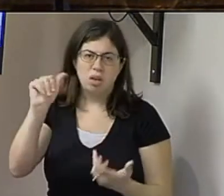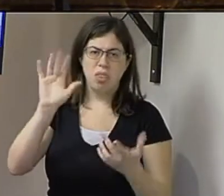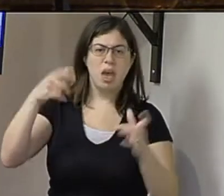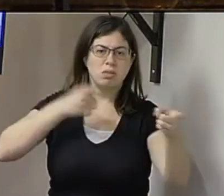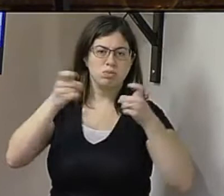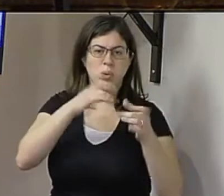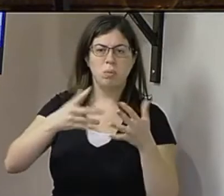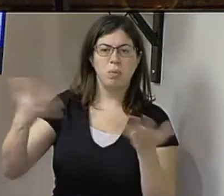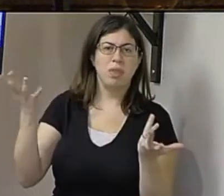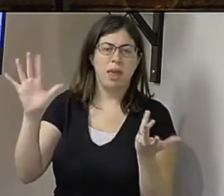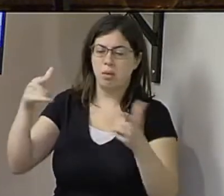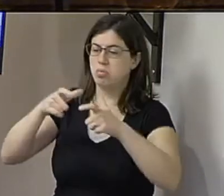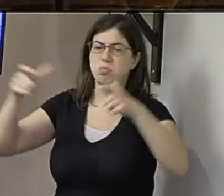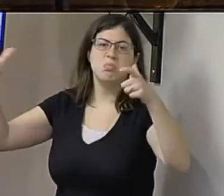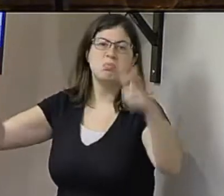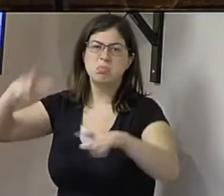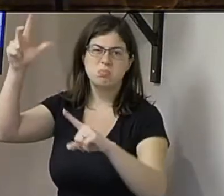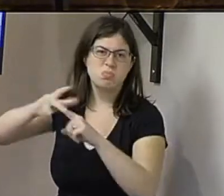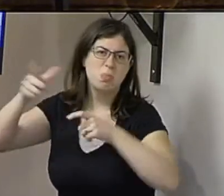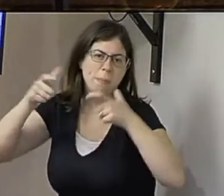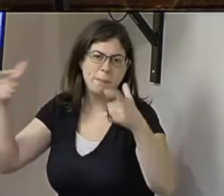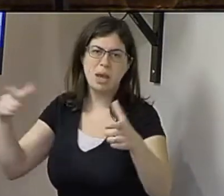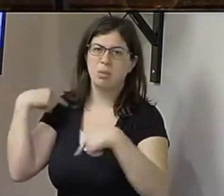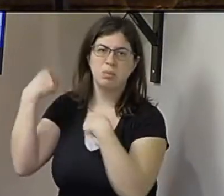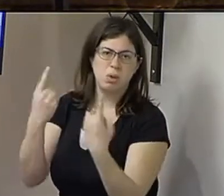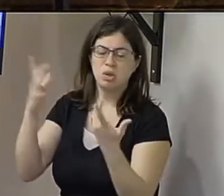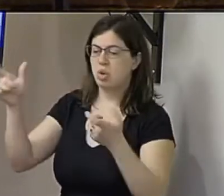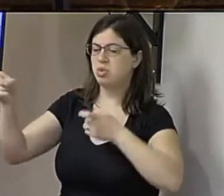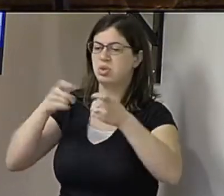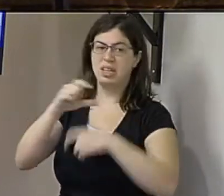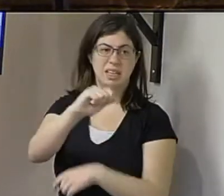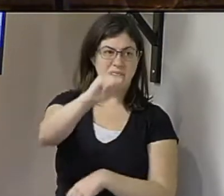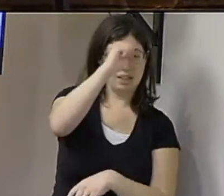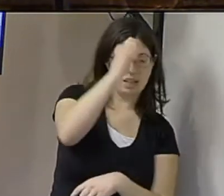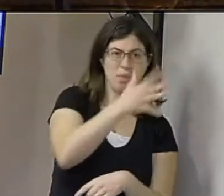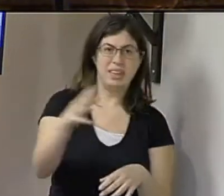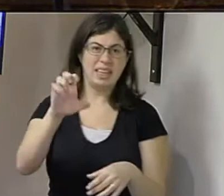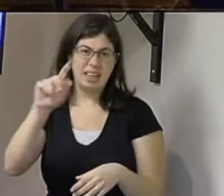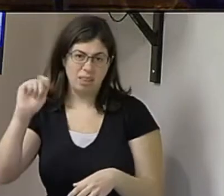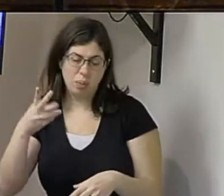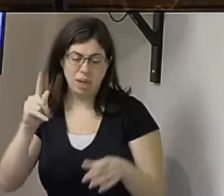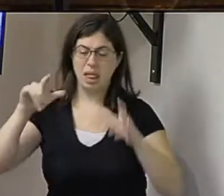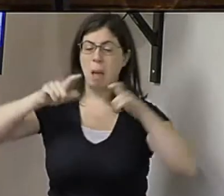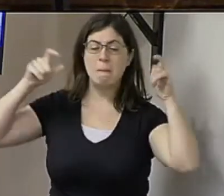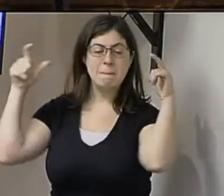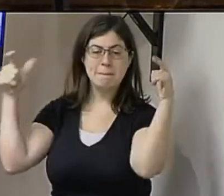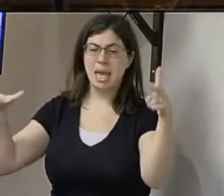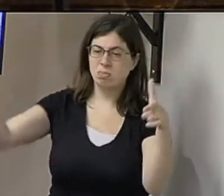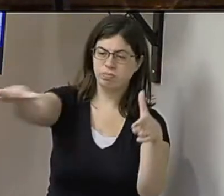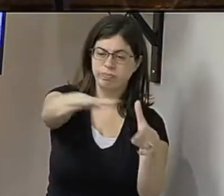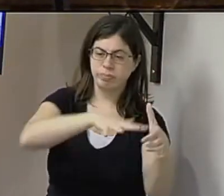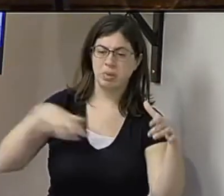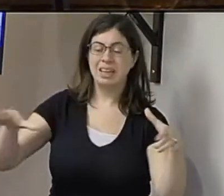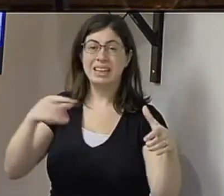time, the Persian Empire was the largest empire the world had ever seen. It says that he reigned from India to Ethiopia, right, which is this massive area.